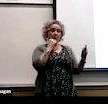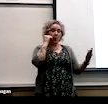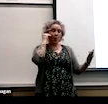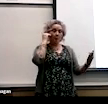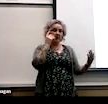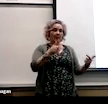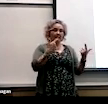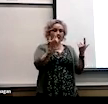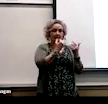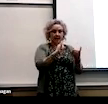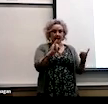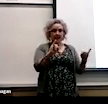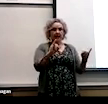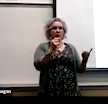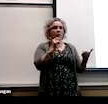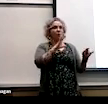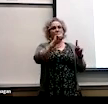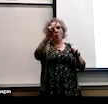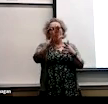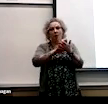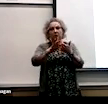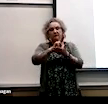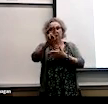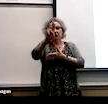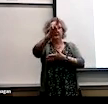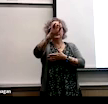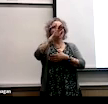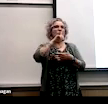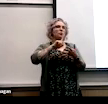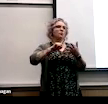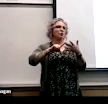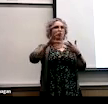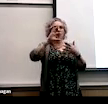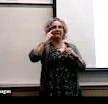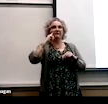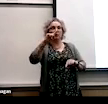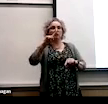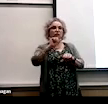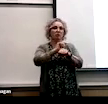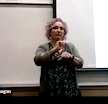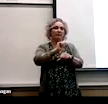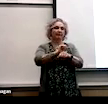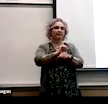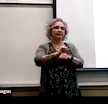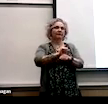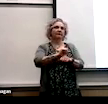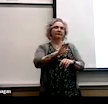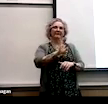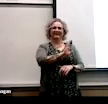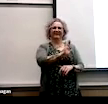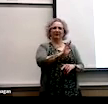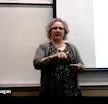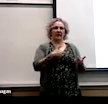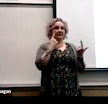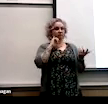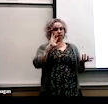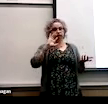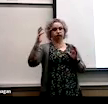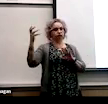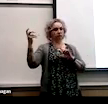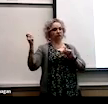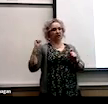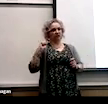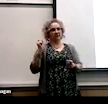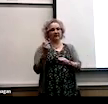university or college. They might be looking for volunteer opportunities or employment. So many elements of their lives are in upheaval. And if we just look at one sphere,